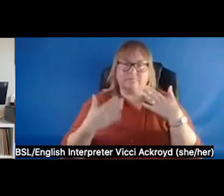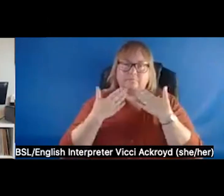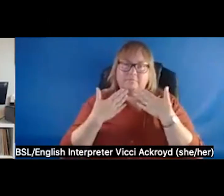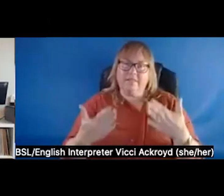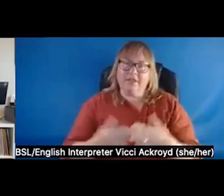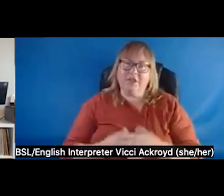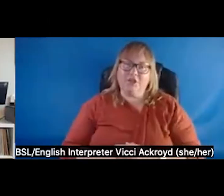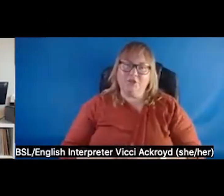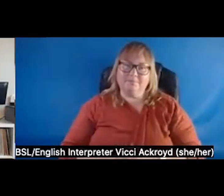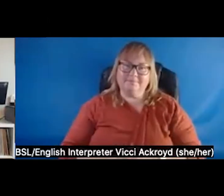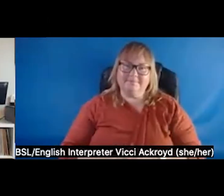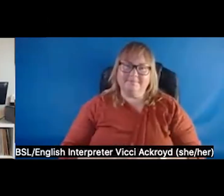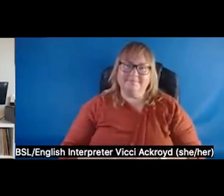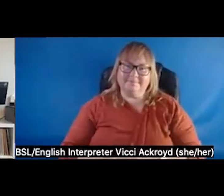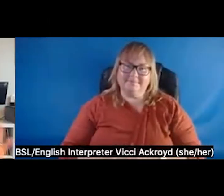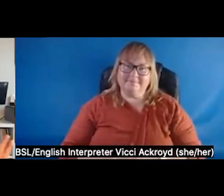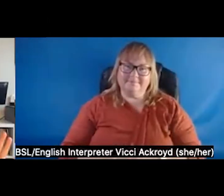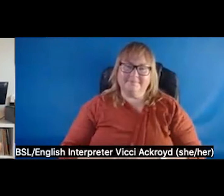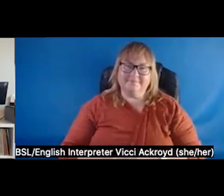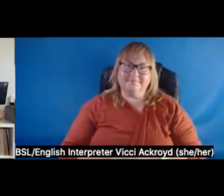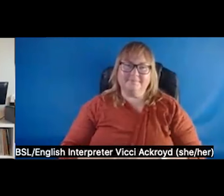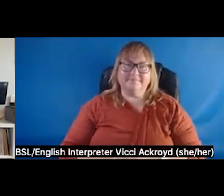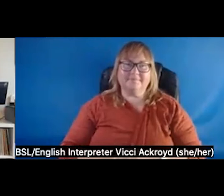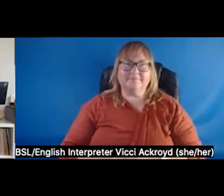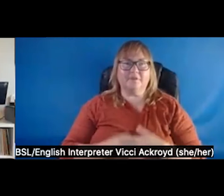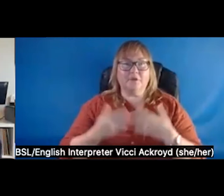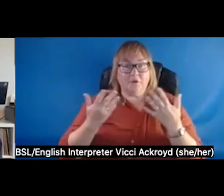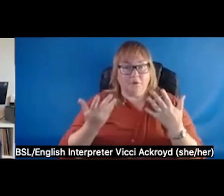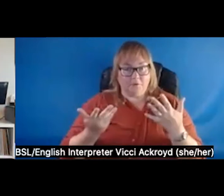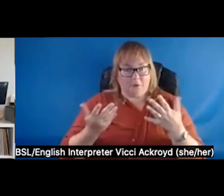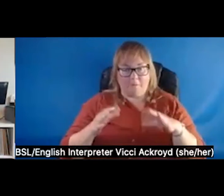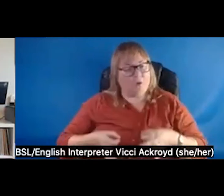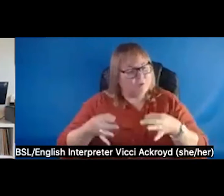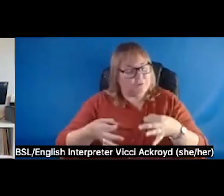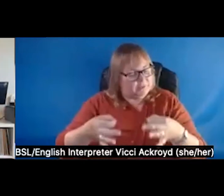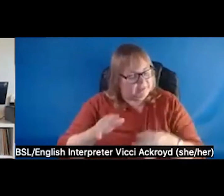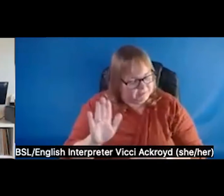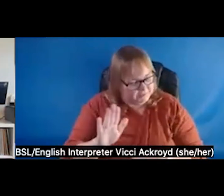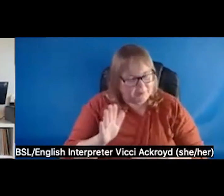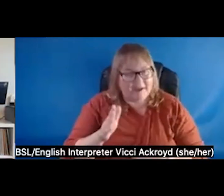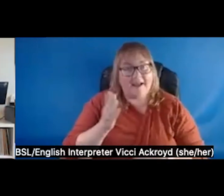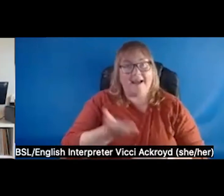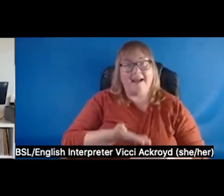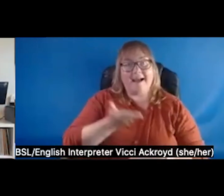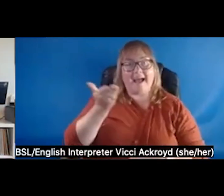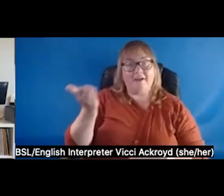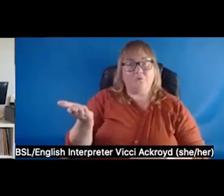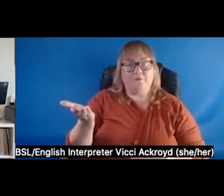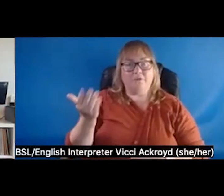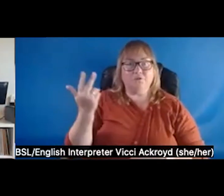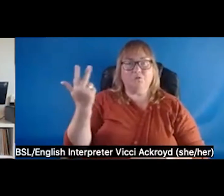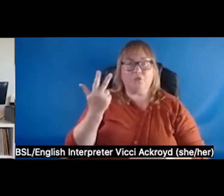me. So with no further ado, I'm going to hand it over to our three speakers